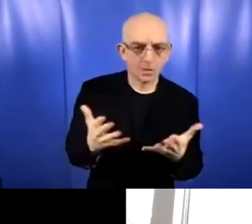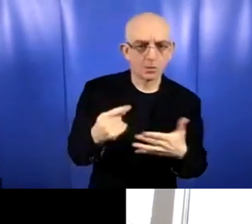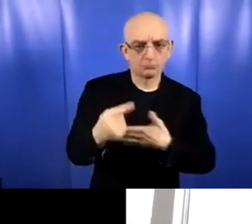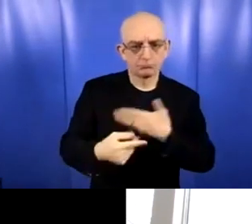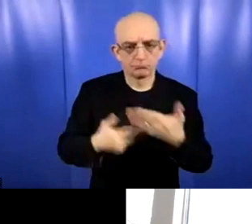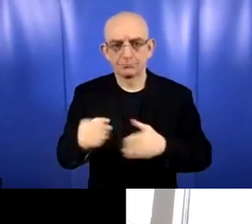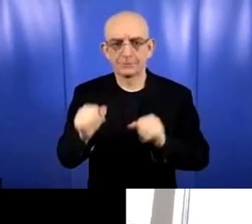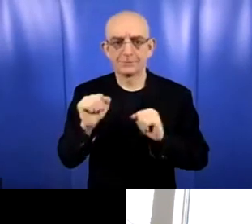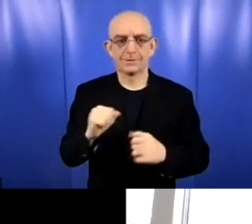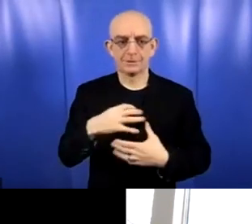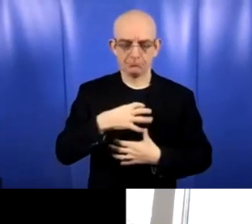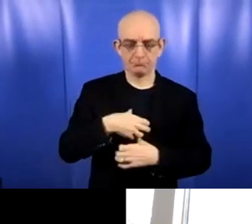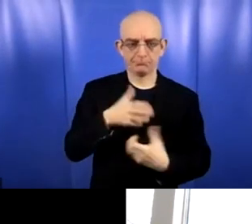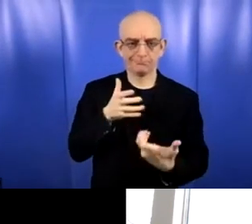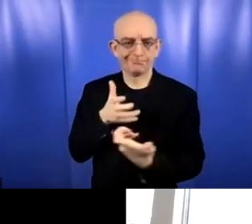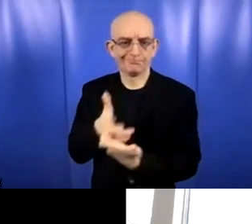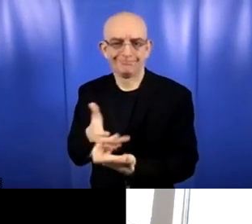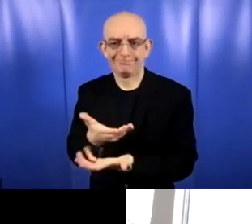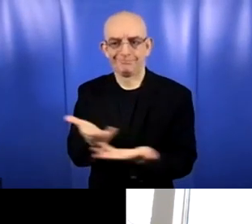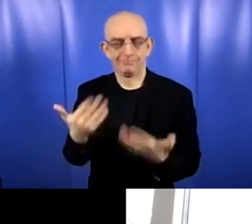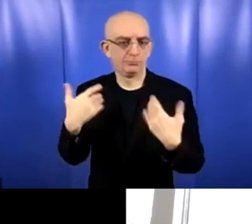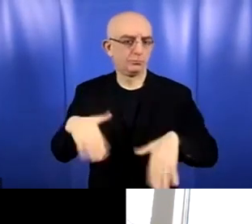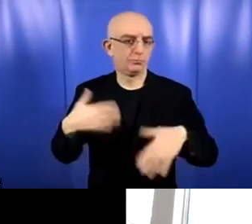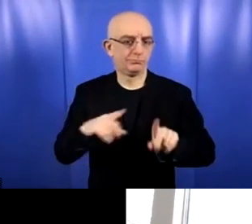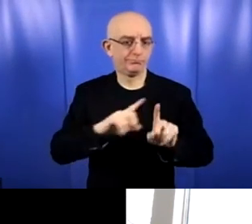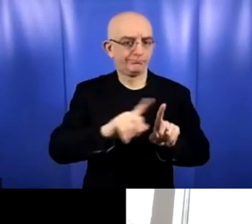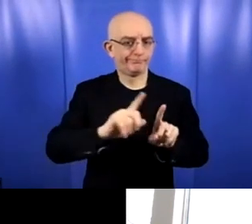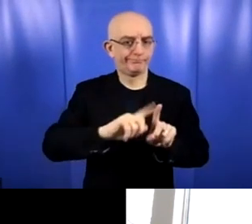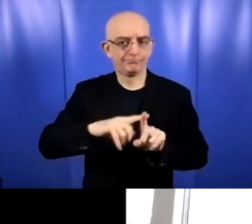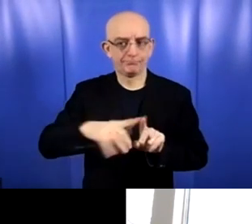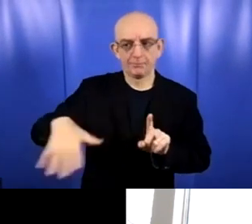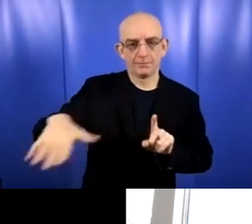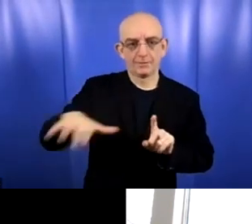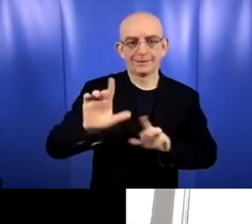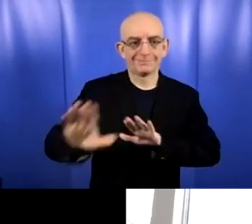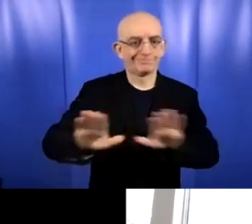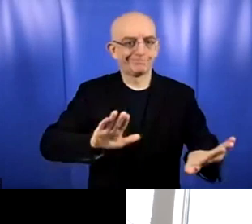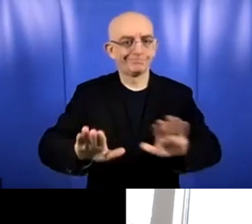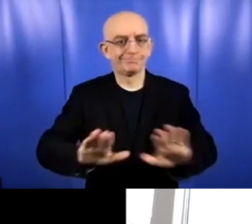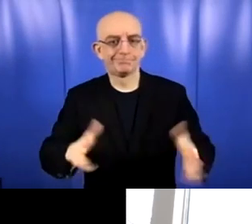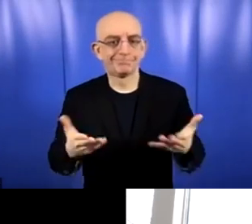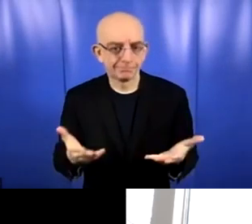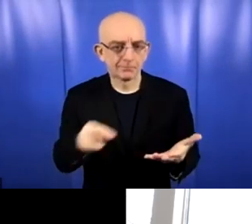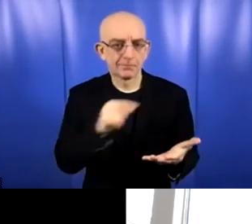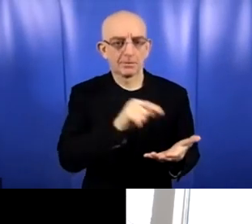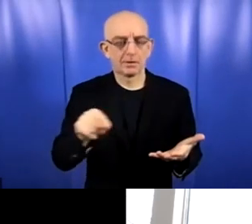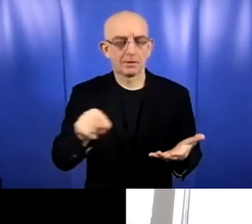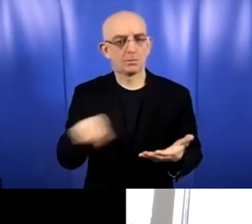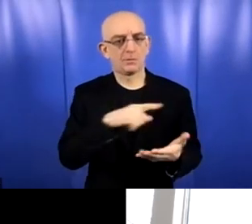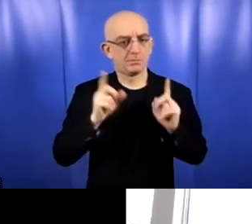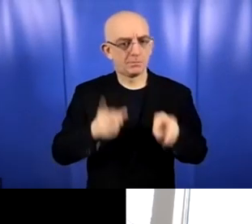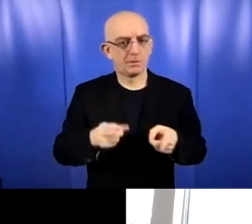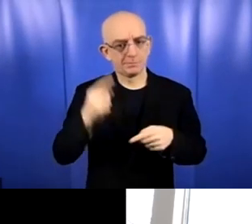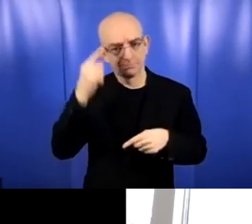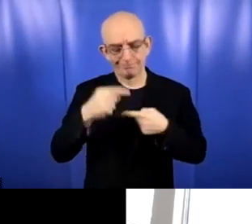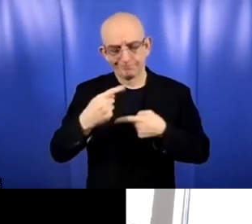provide effective and relevant guidance, responses, and support to states and our persons of concern. So this means supporting